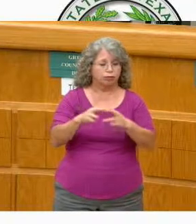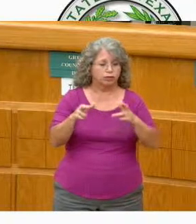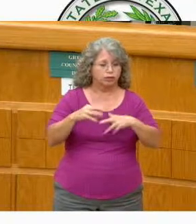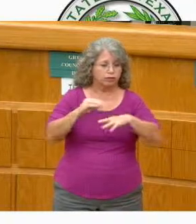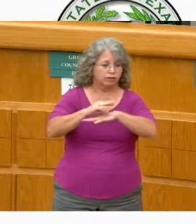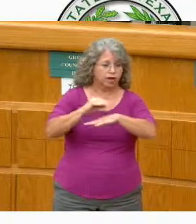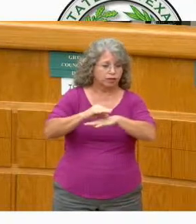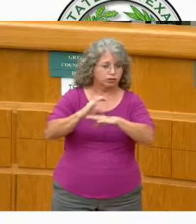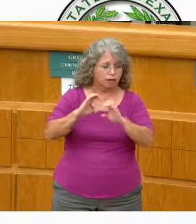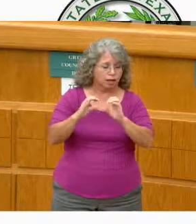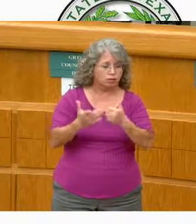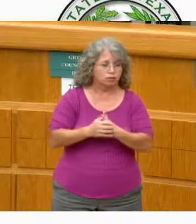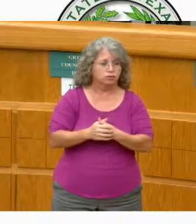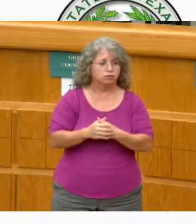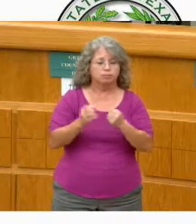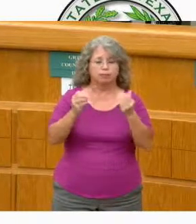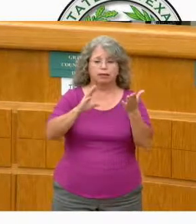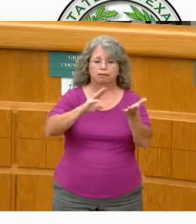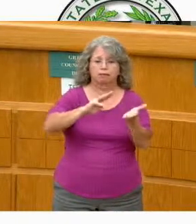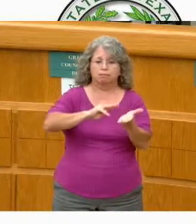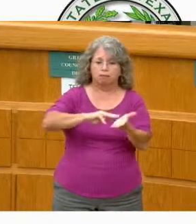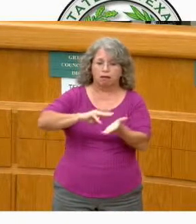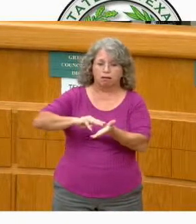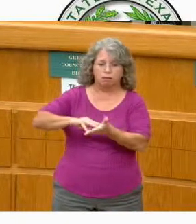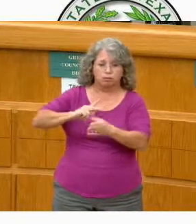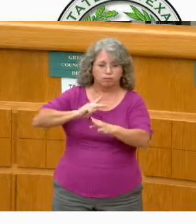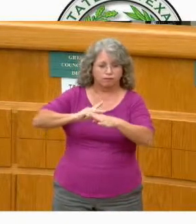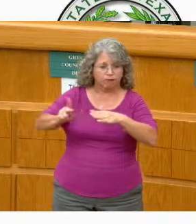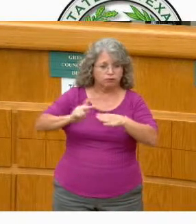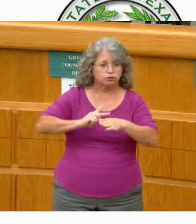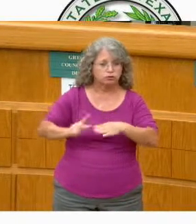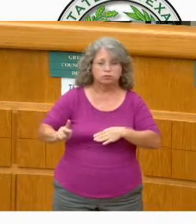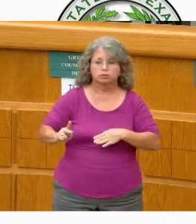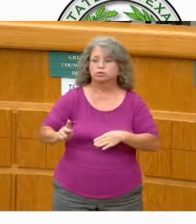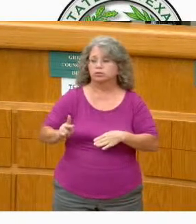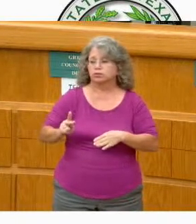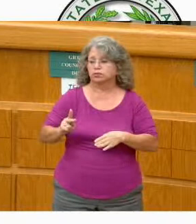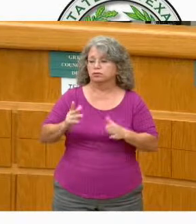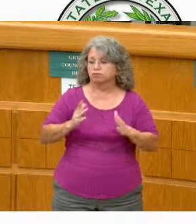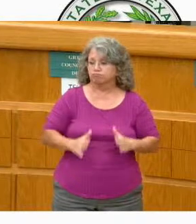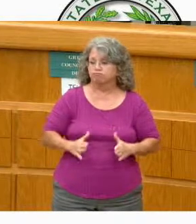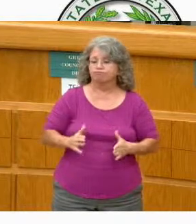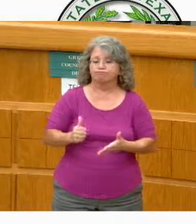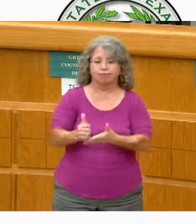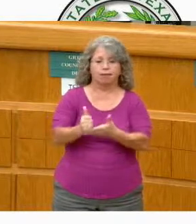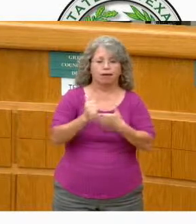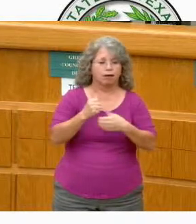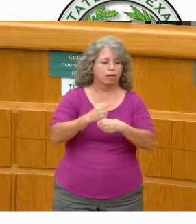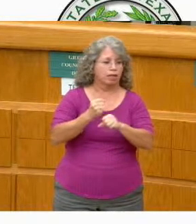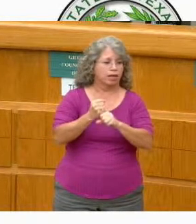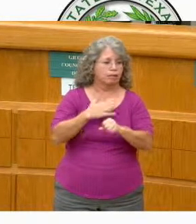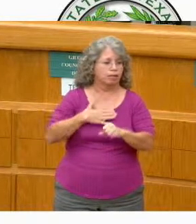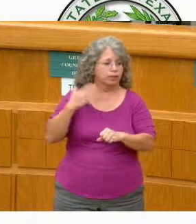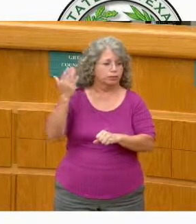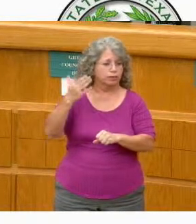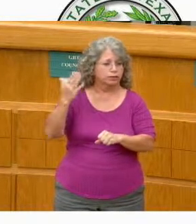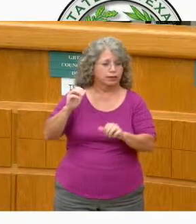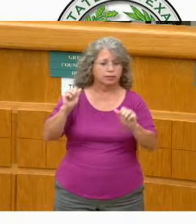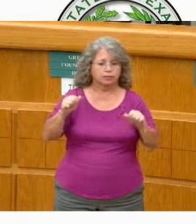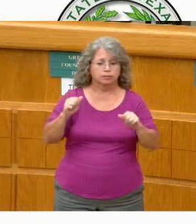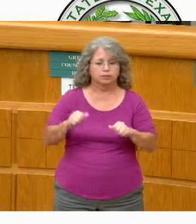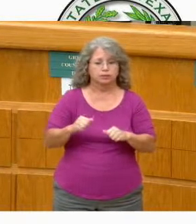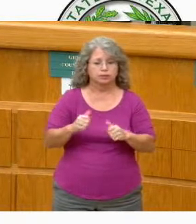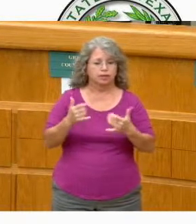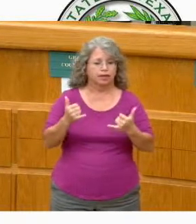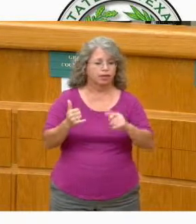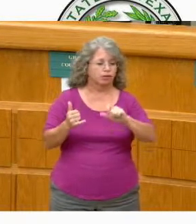Regional Advisory Council, as well as many medical professionals and everybody else who helped to make this presentation